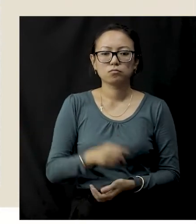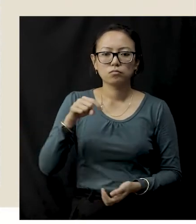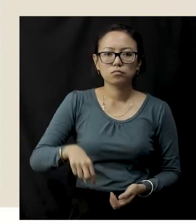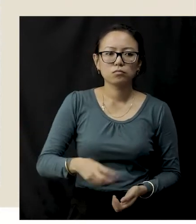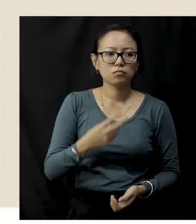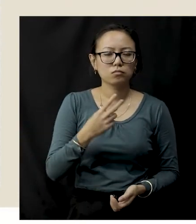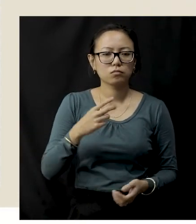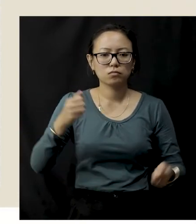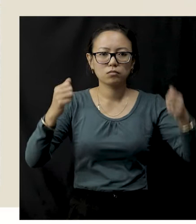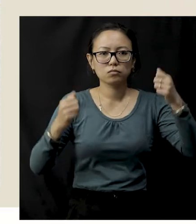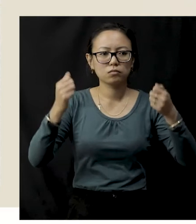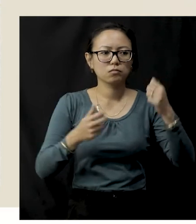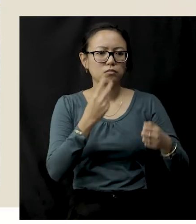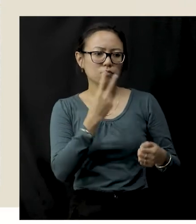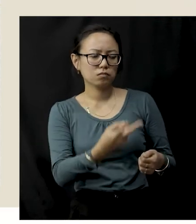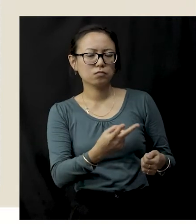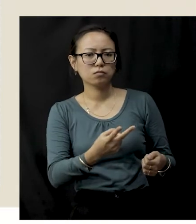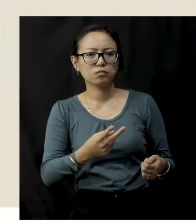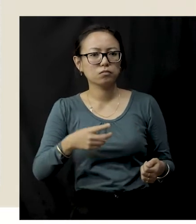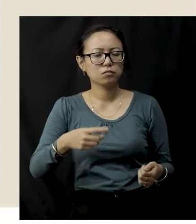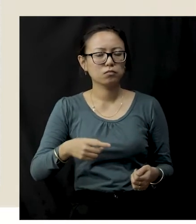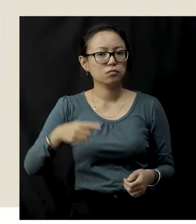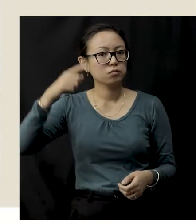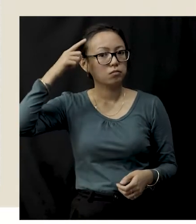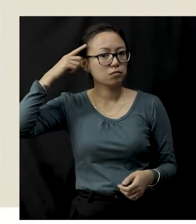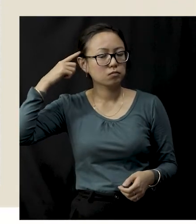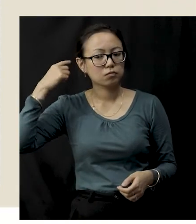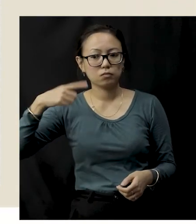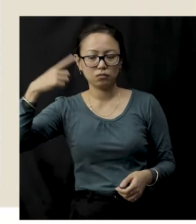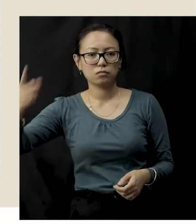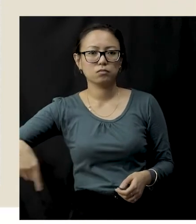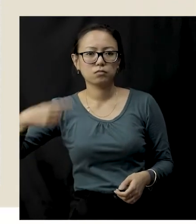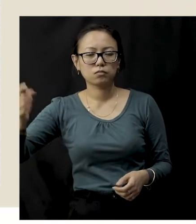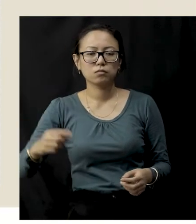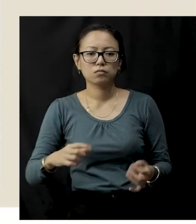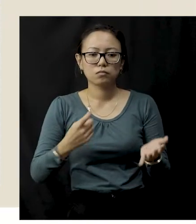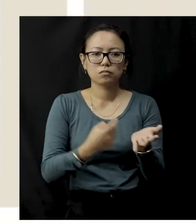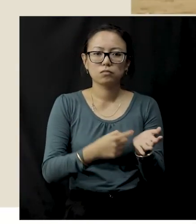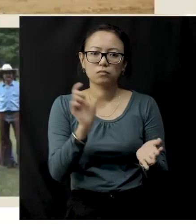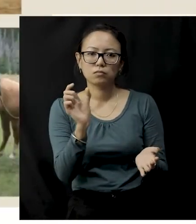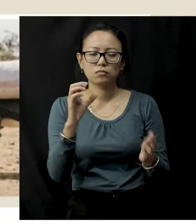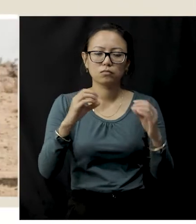other materials like rubber, so it will last even longer, okay?